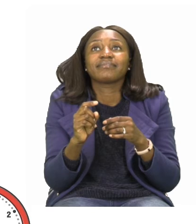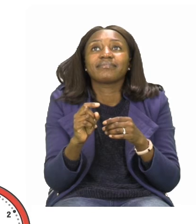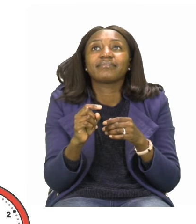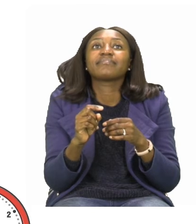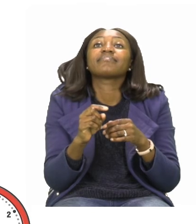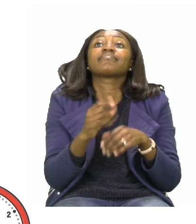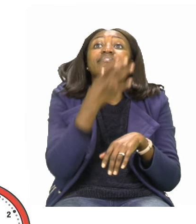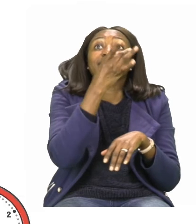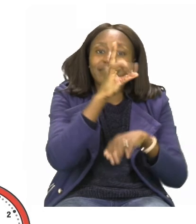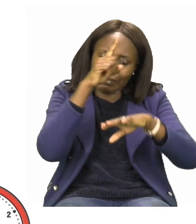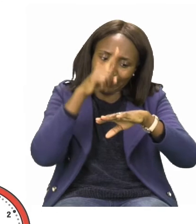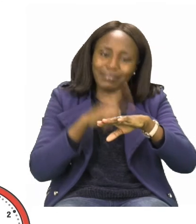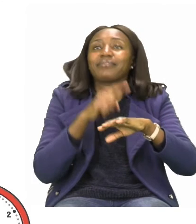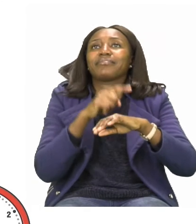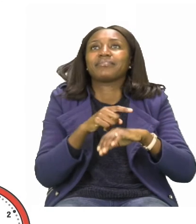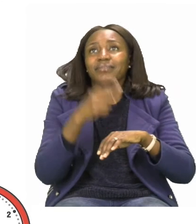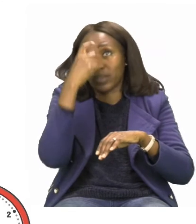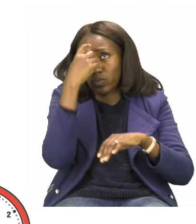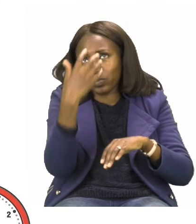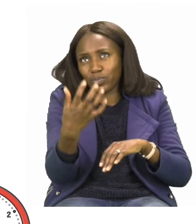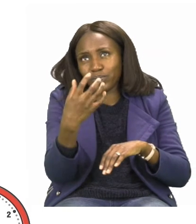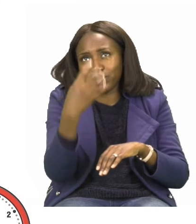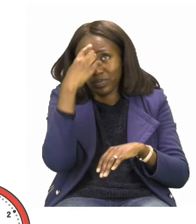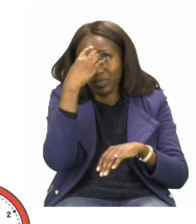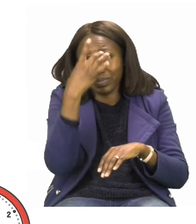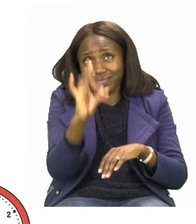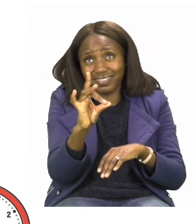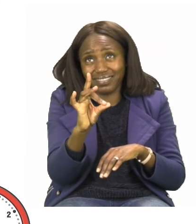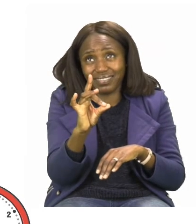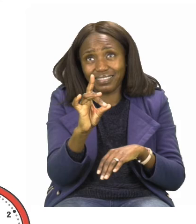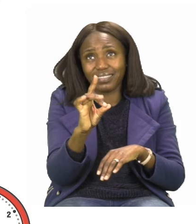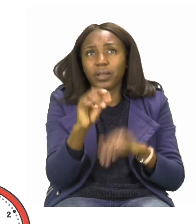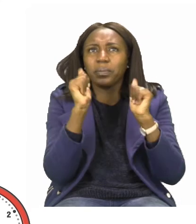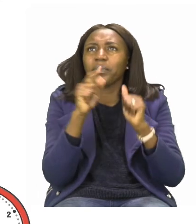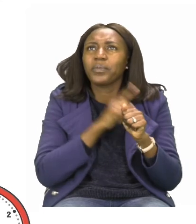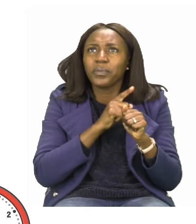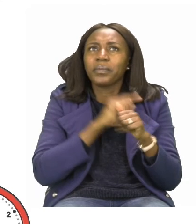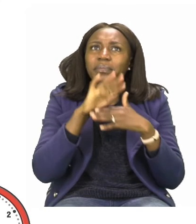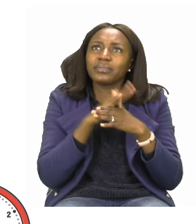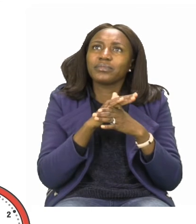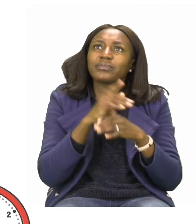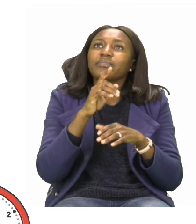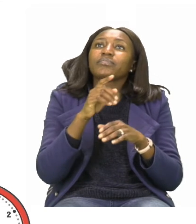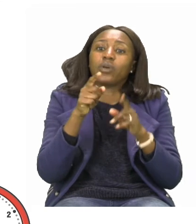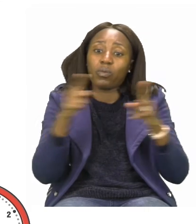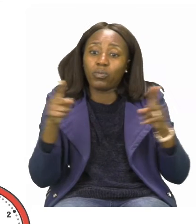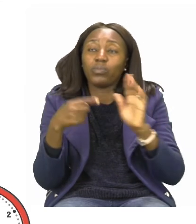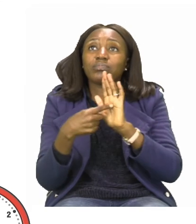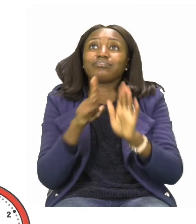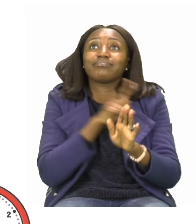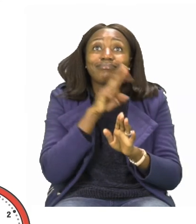8 o'clock, well done. I want you to please write the correct time.